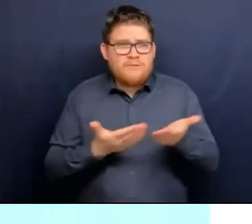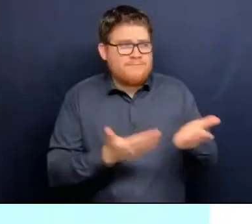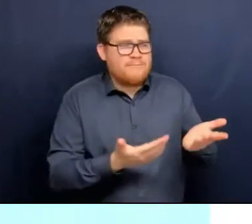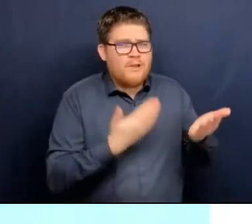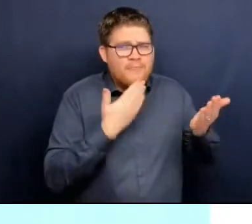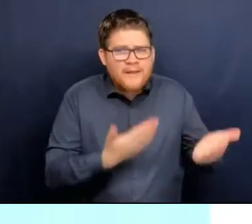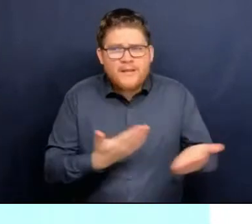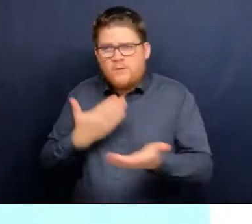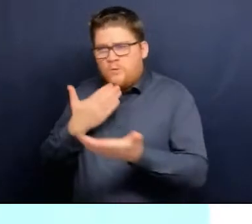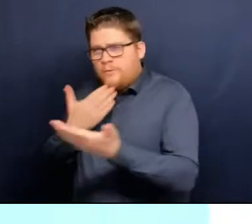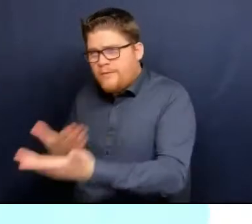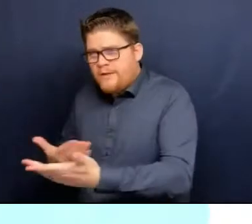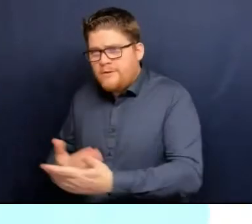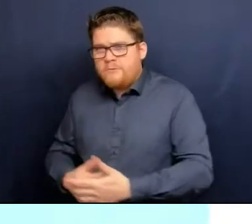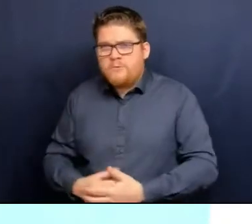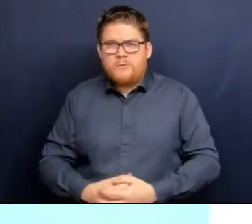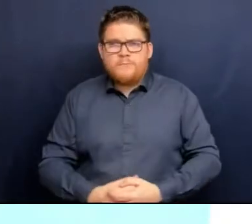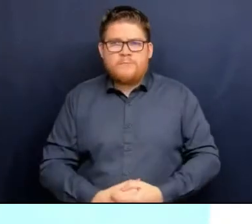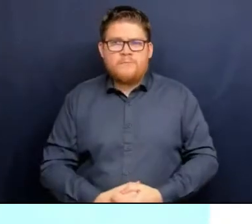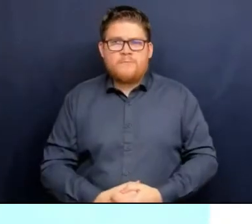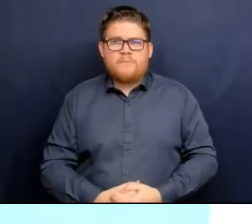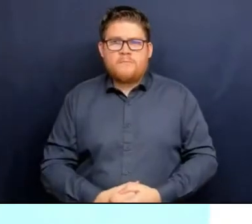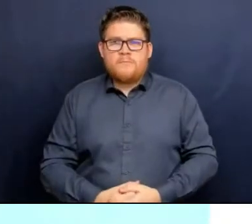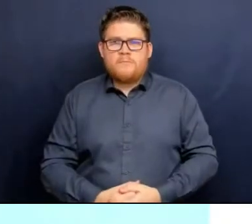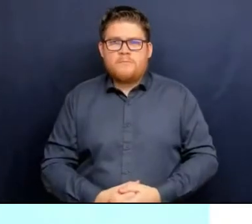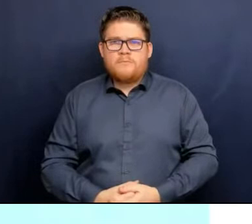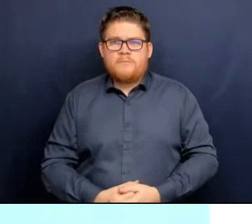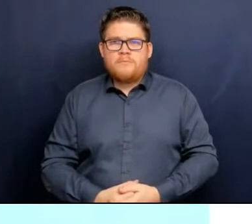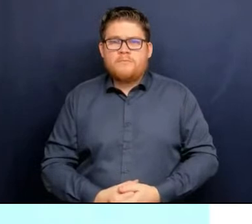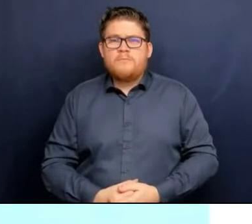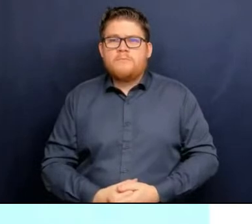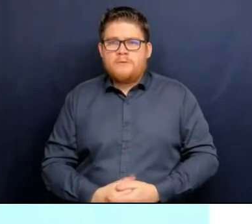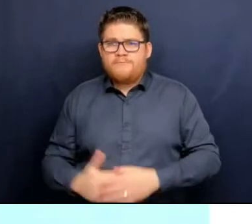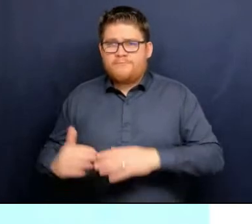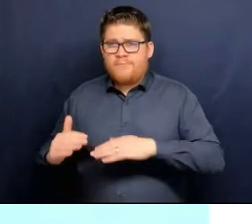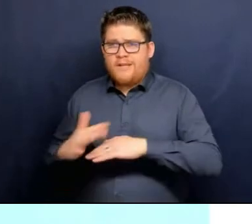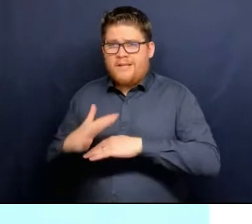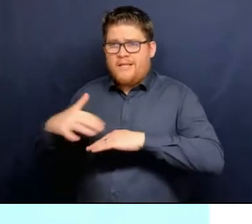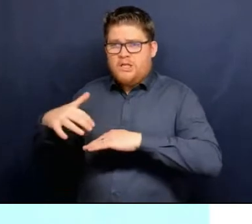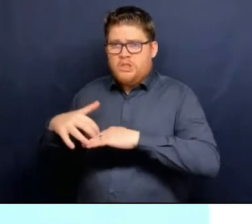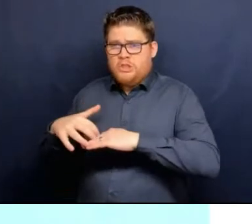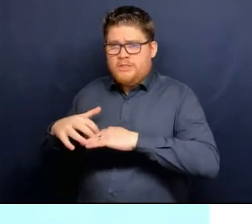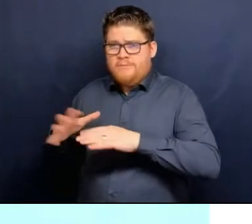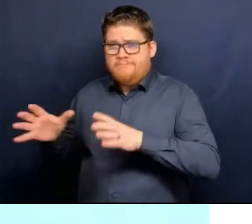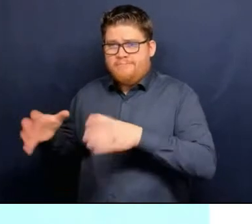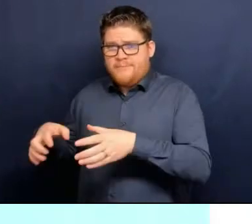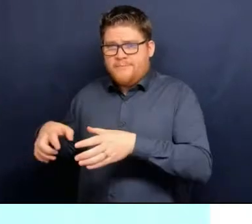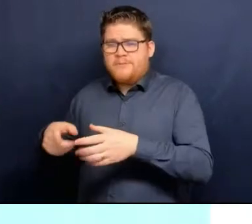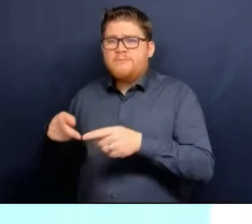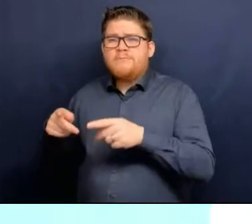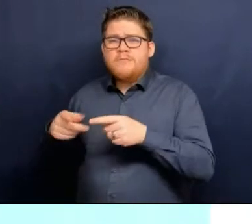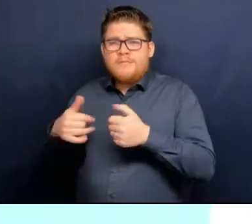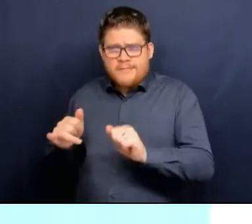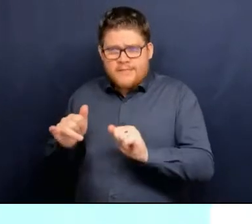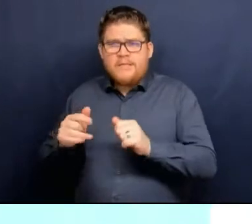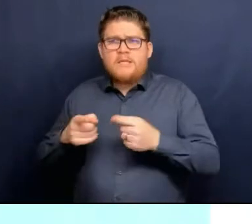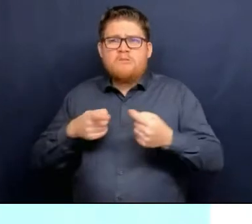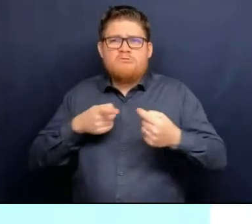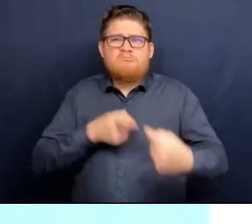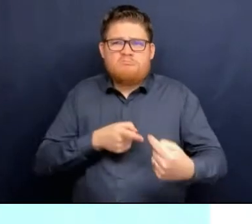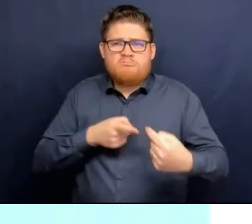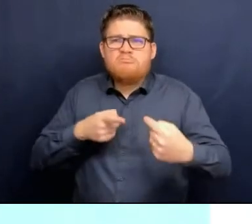by Indigenous peoples as we continue to grapple with the legacy of colonialism. That reality is of racism